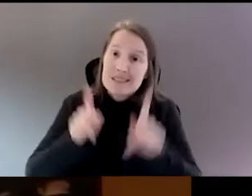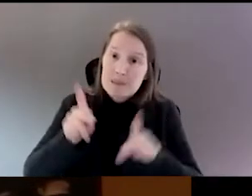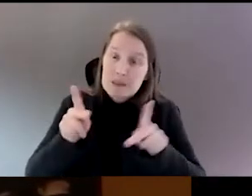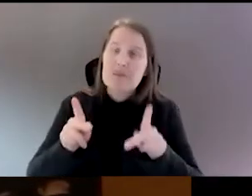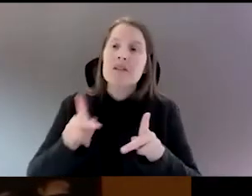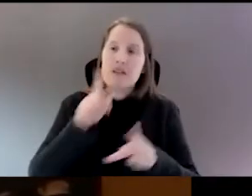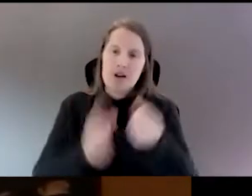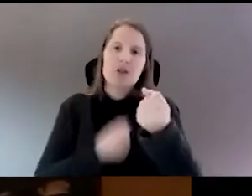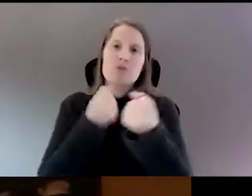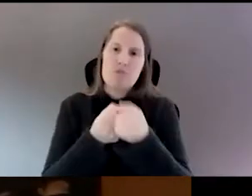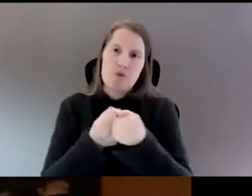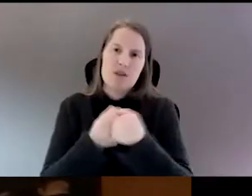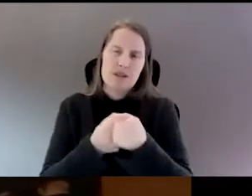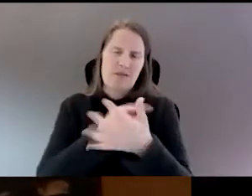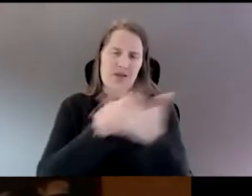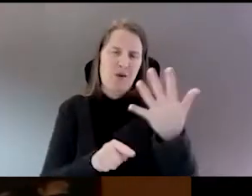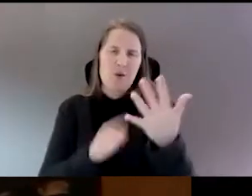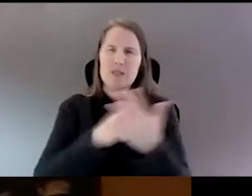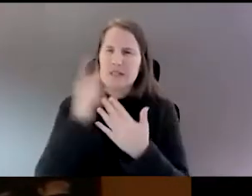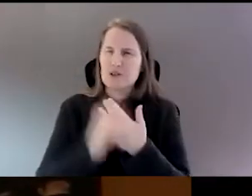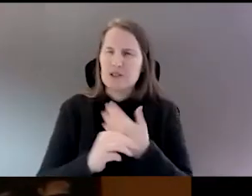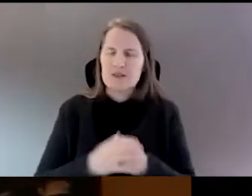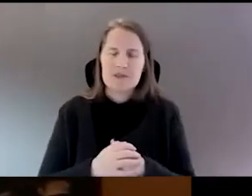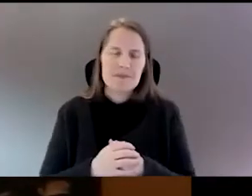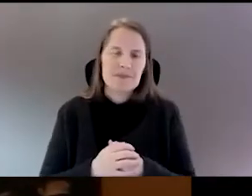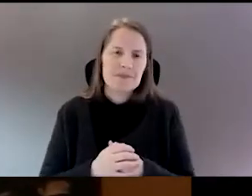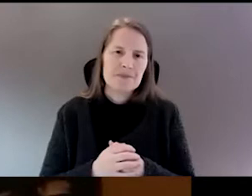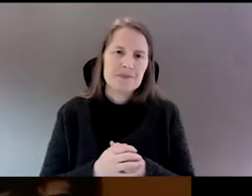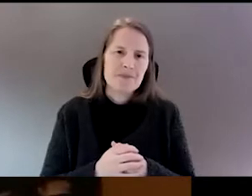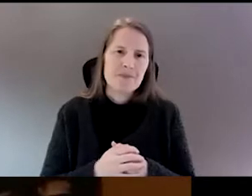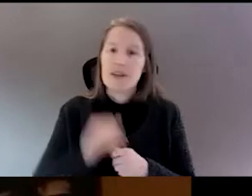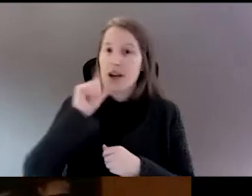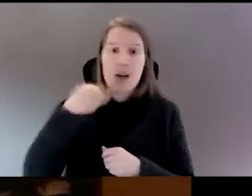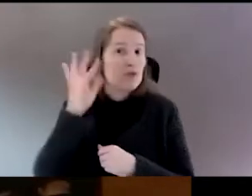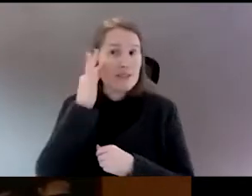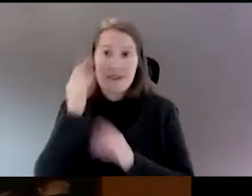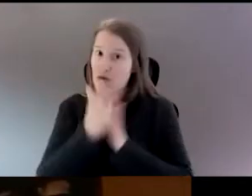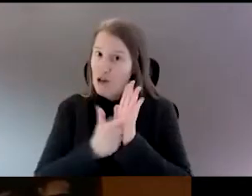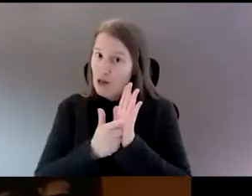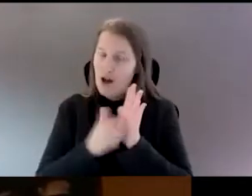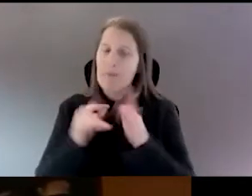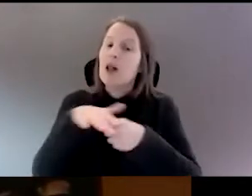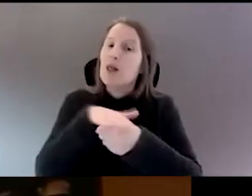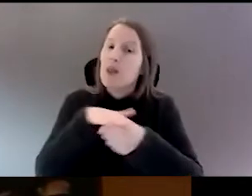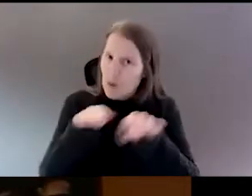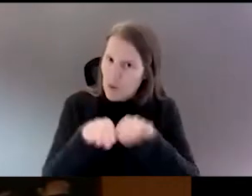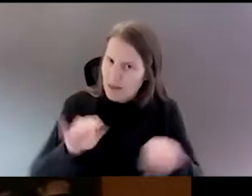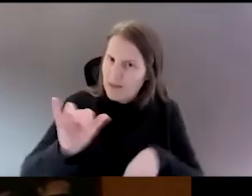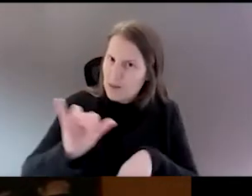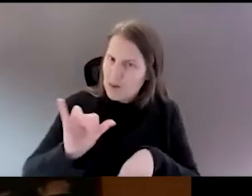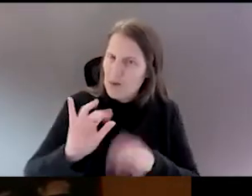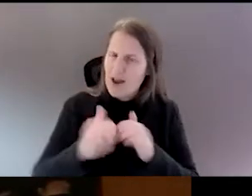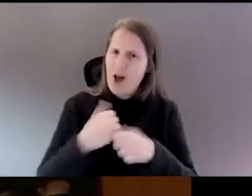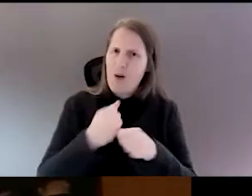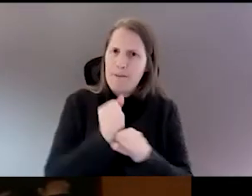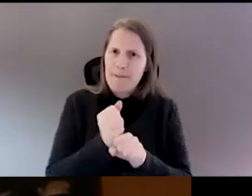of initiatives, right? It's not just federal law, but at the local level, how do I make where I'm at